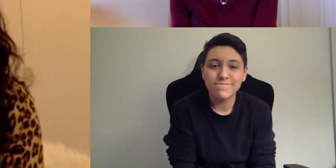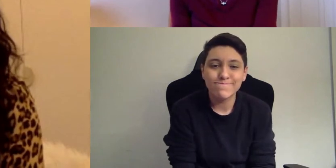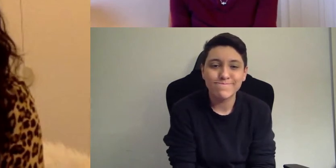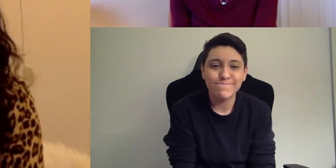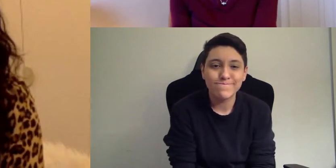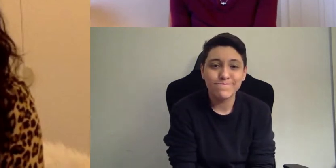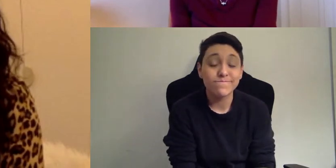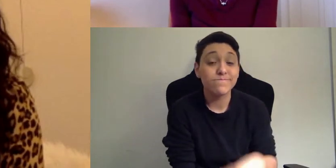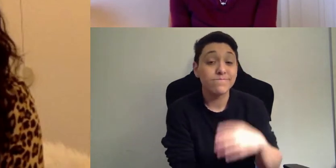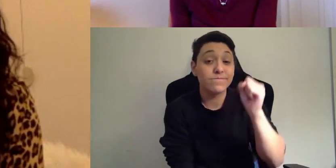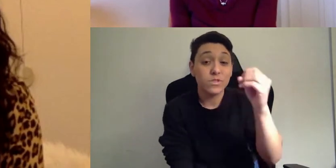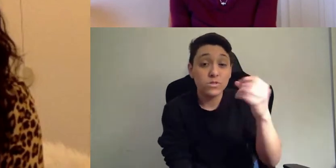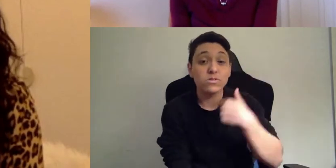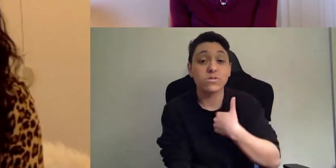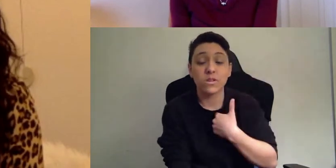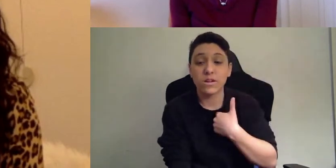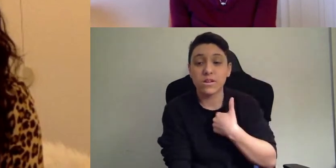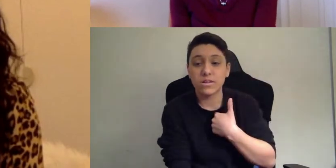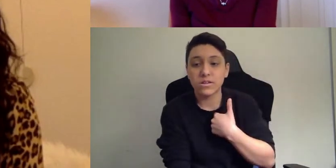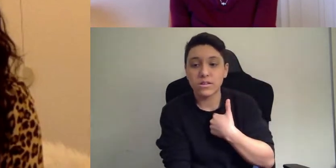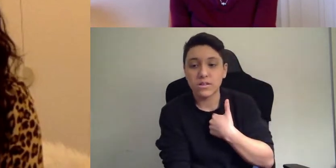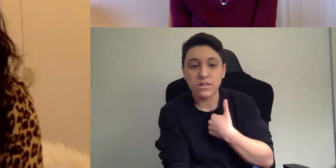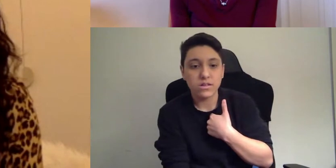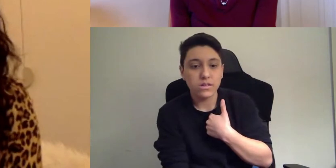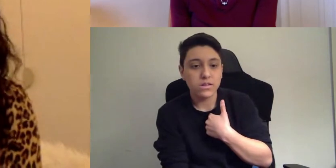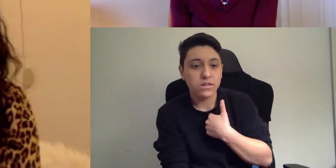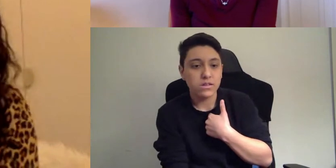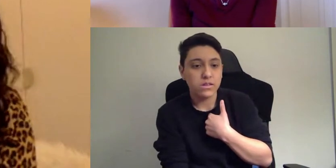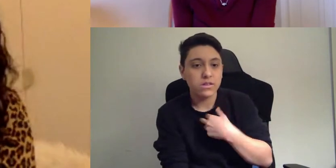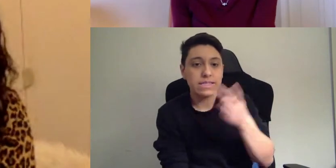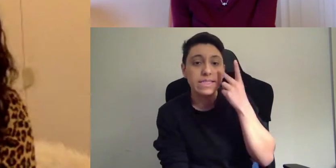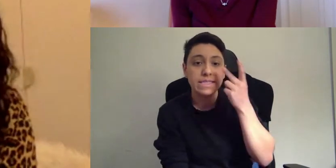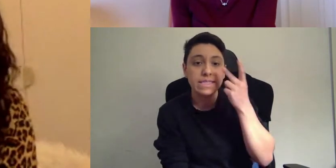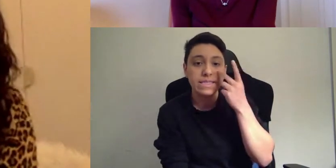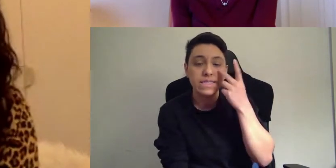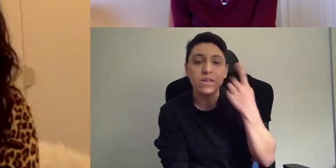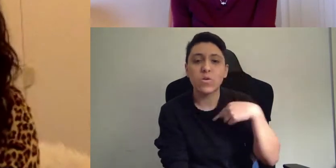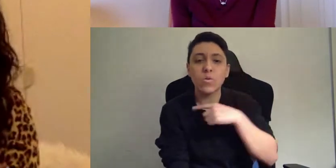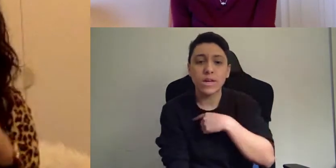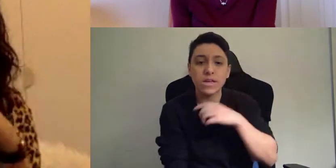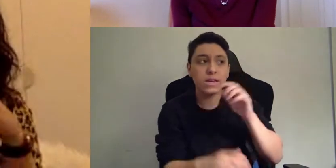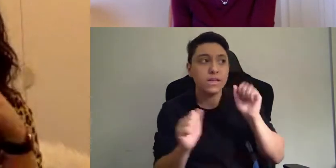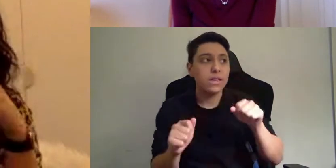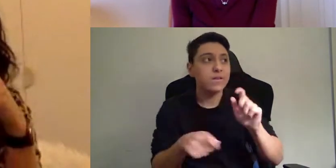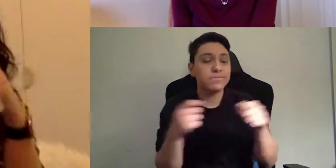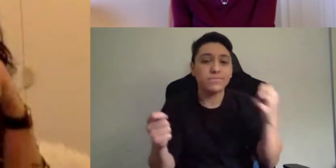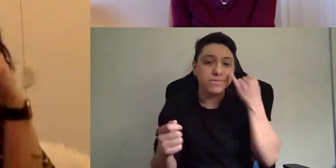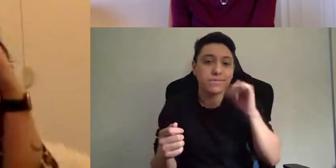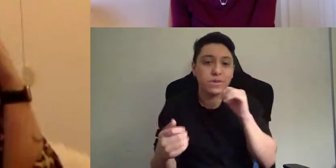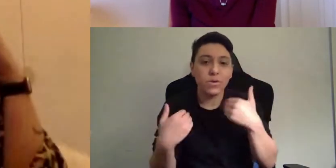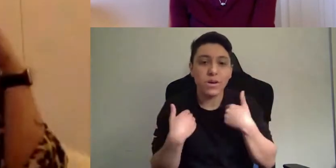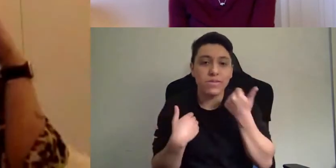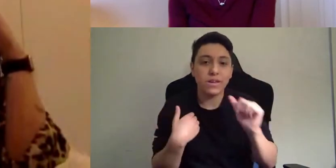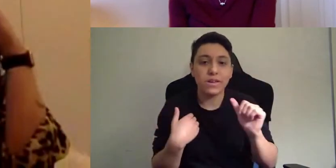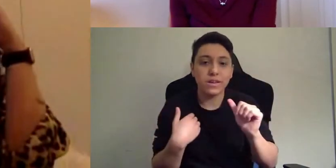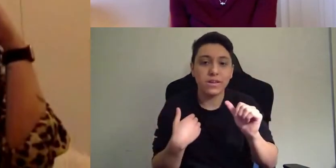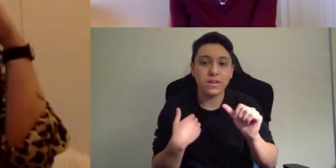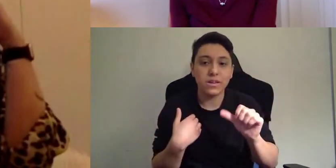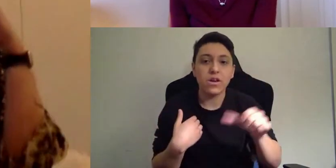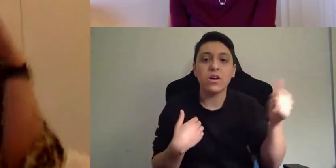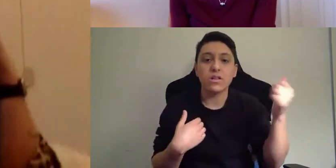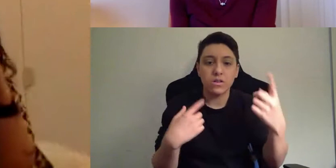So I'm getting word that we can wrap up if there are no more questions. Are there any more questions?